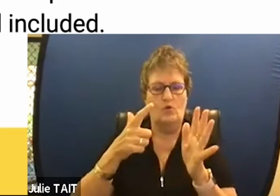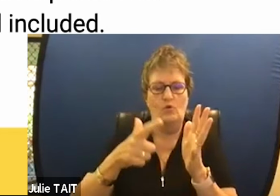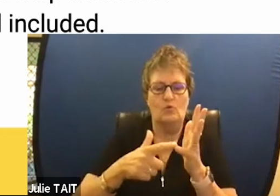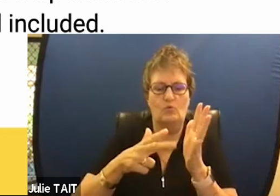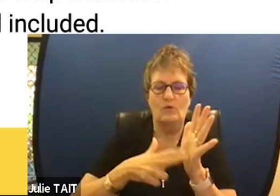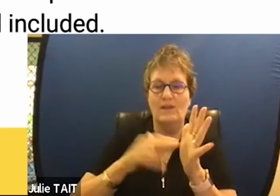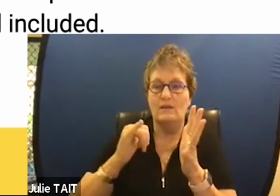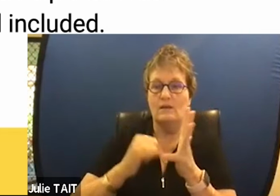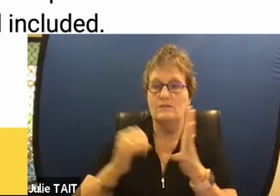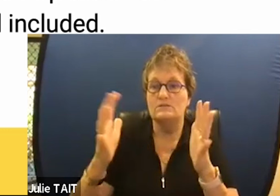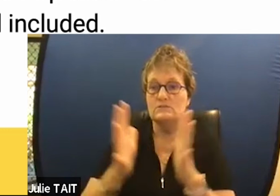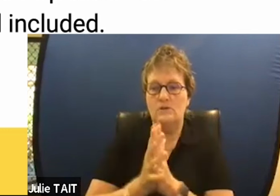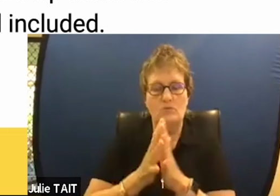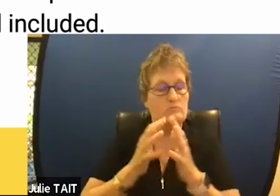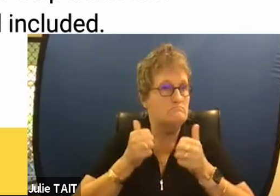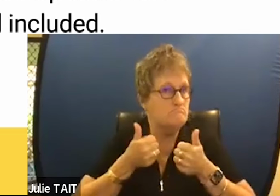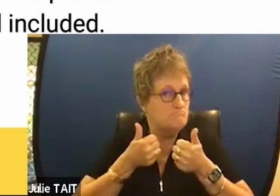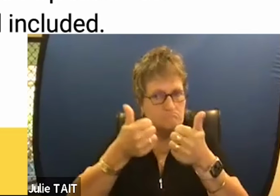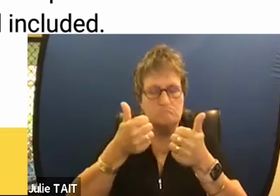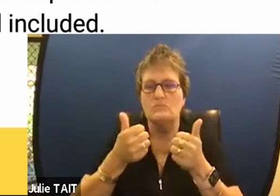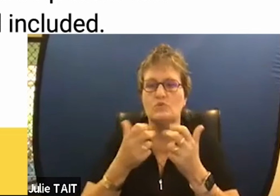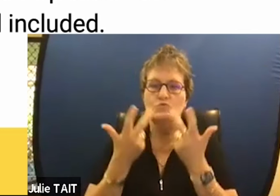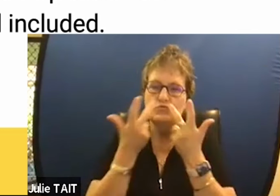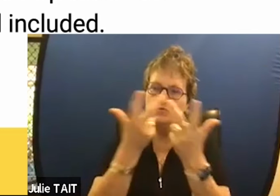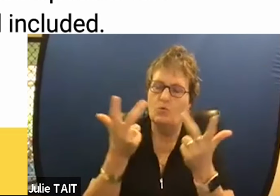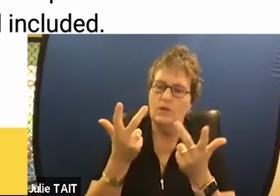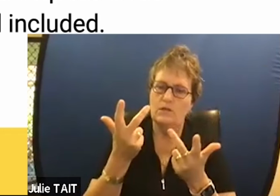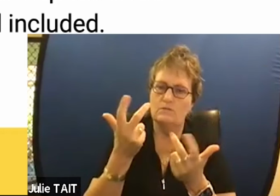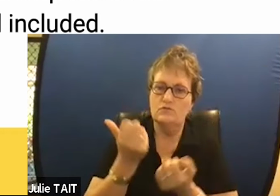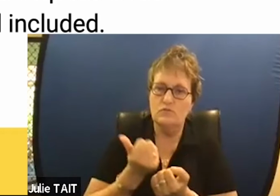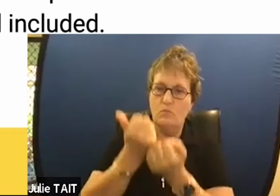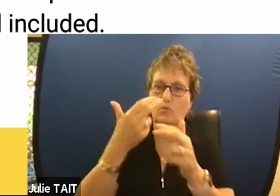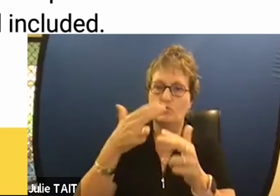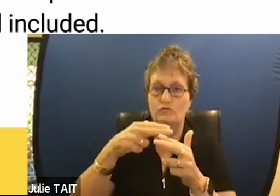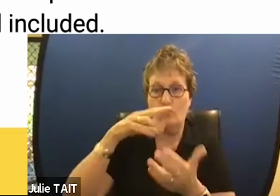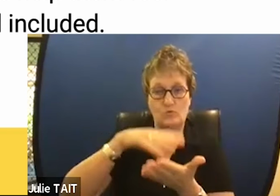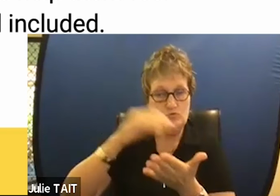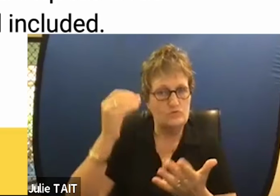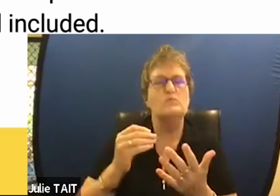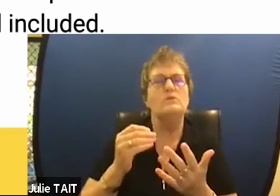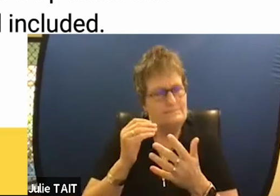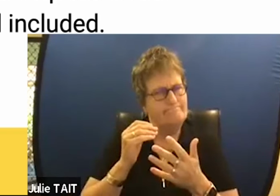around outlining supports available for students. There's still some work to be done.